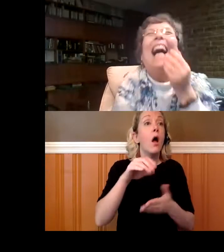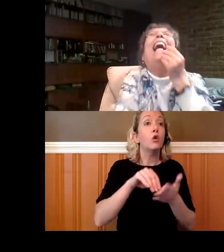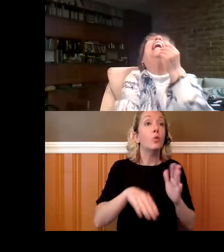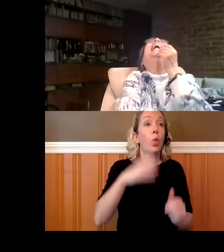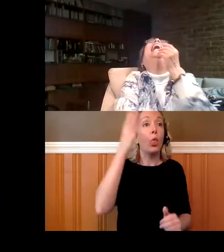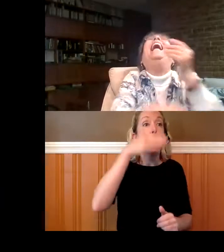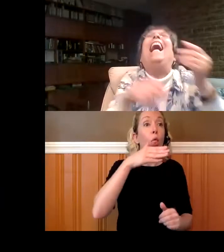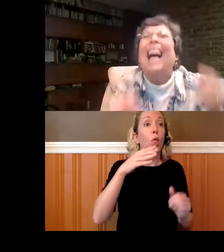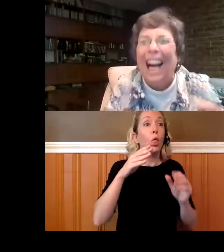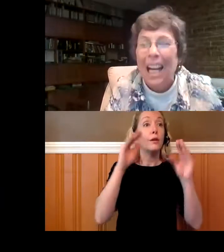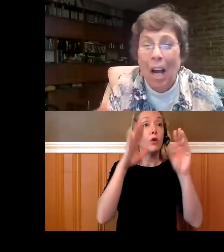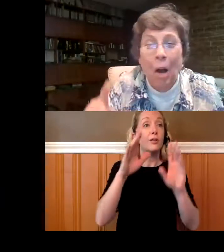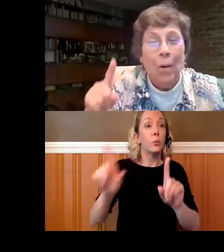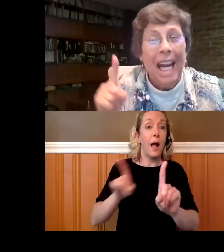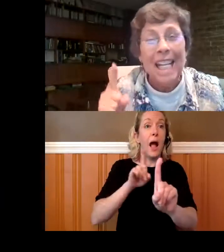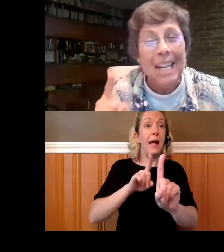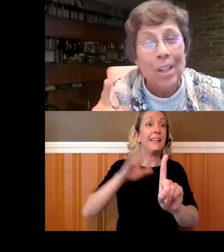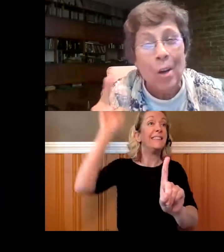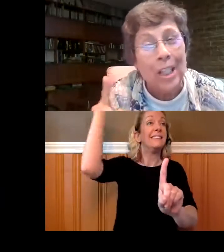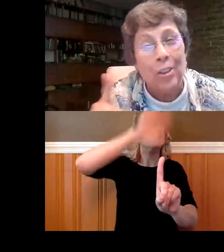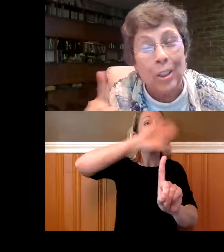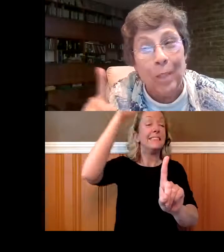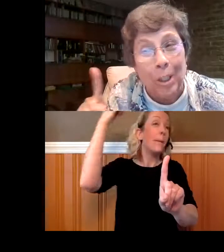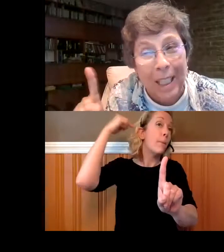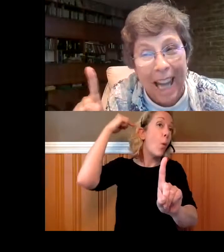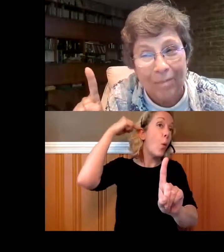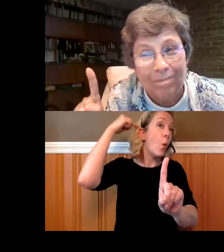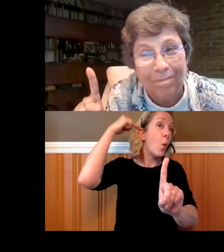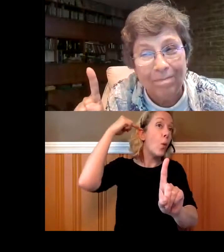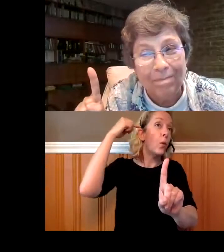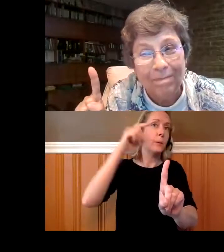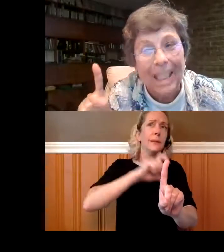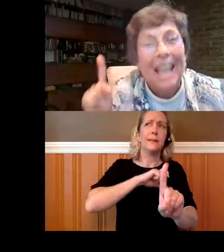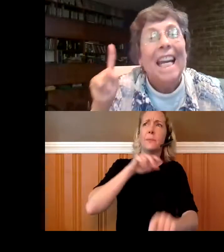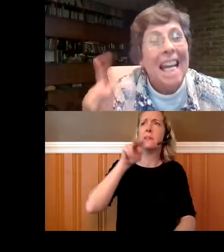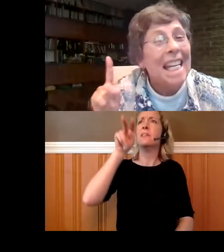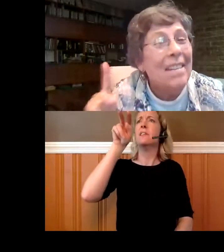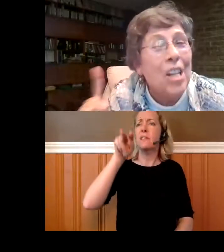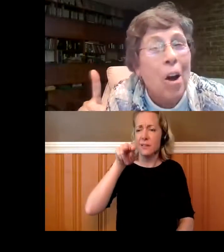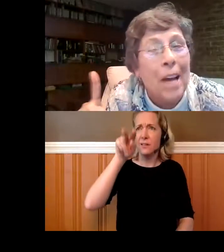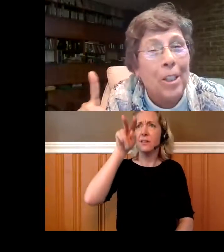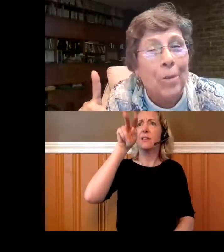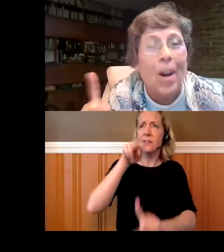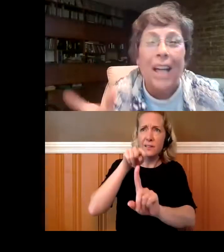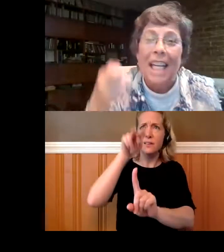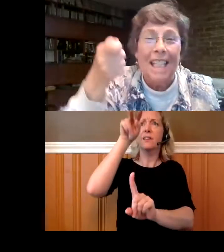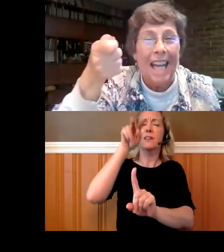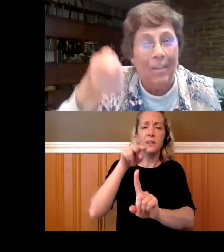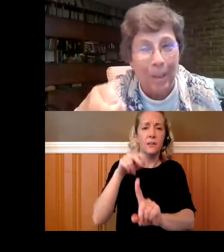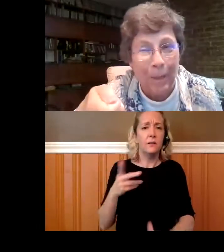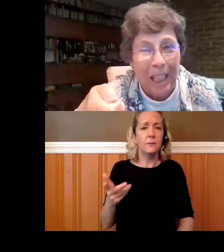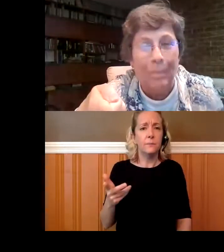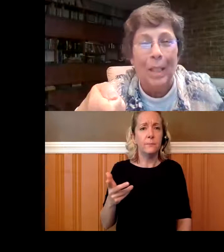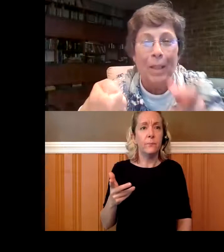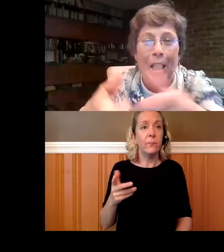doing that. Well, okay. He didn't even know that was going on. He's standing with the policeman. The policeman's looking at the card, and then the instructor's behind